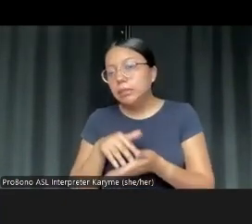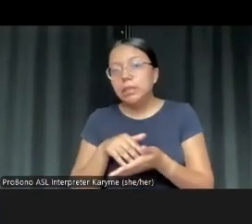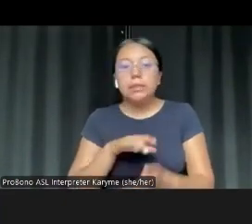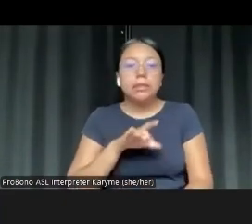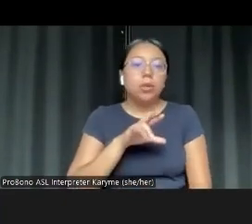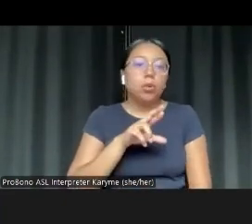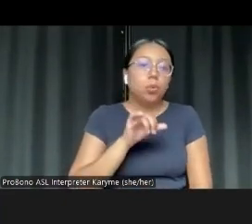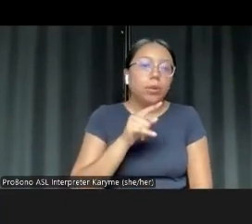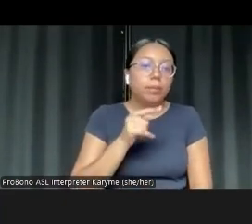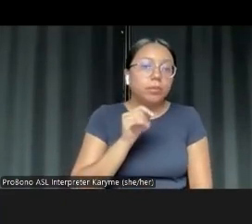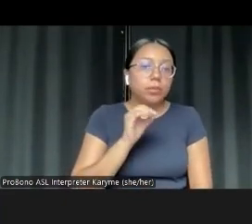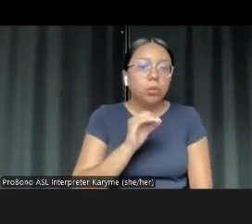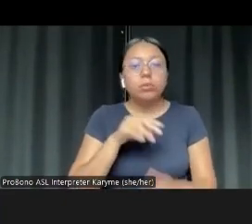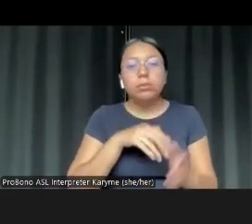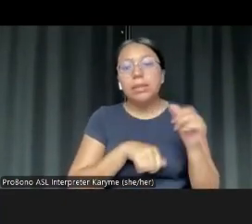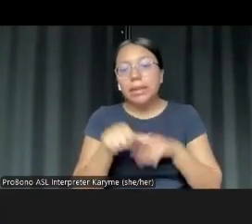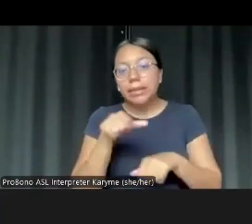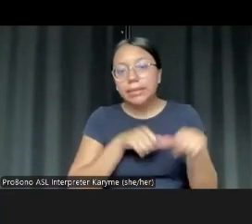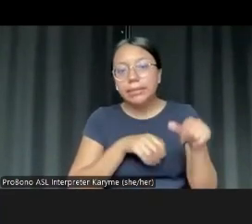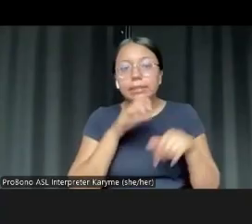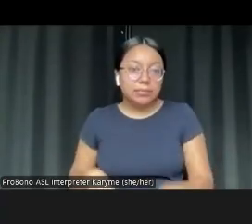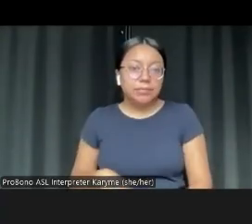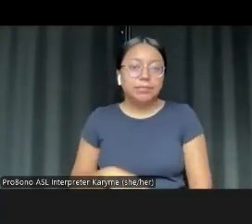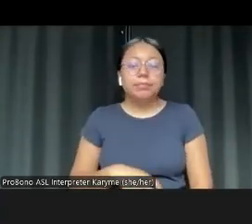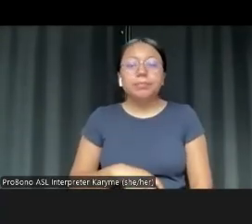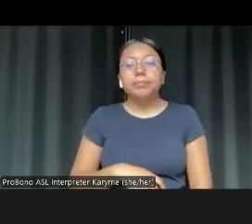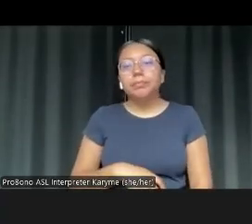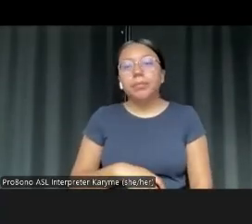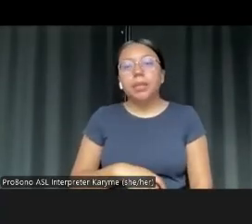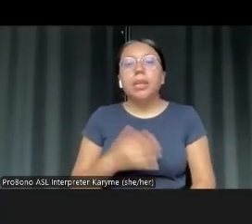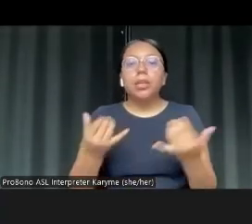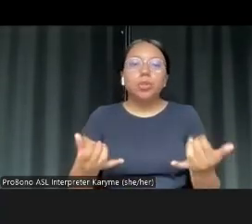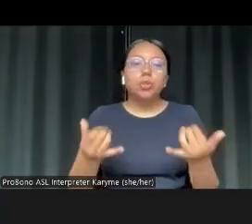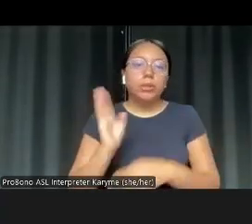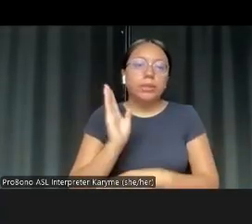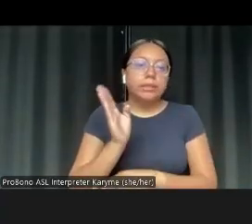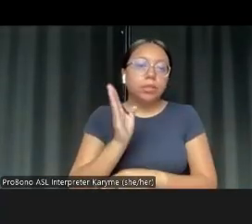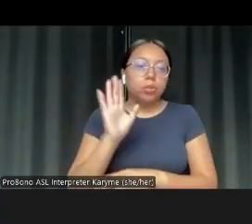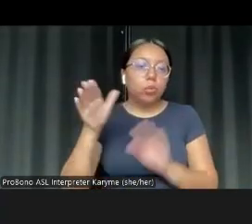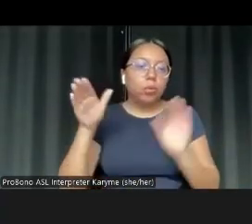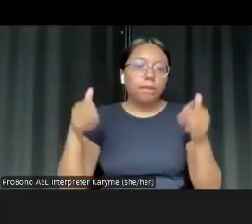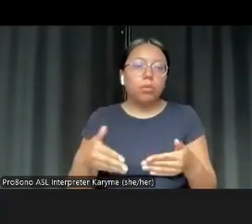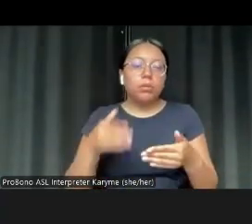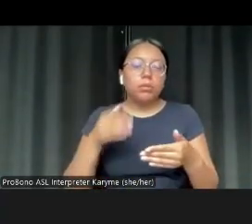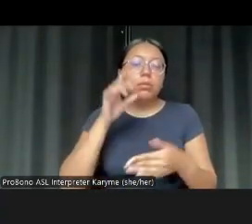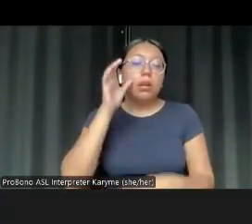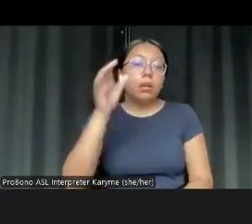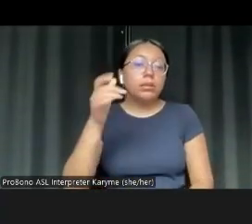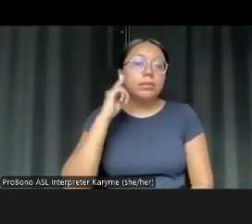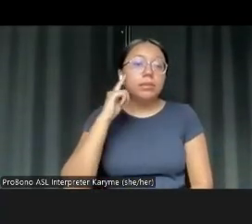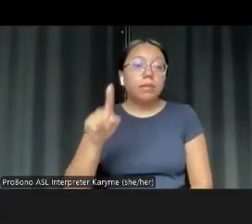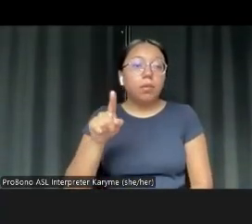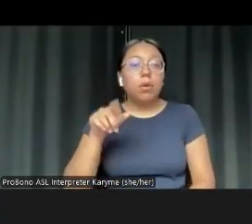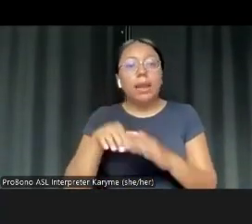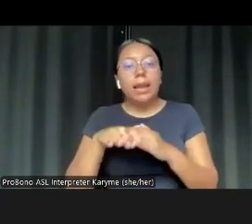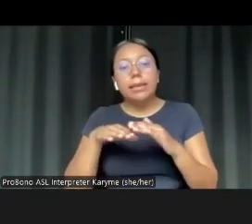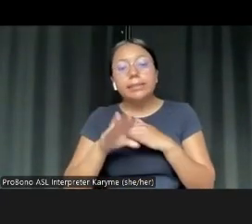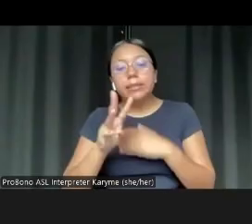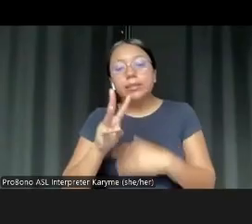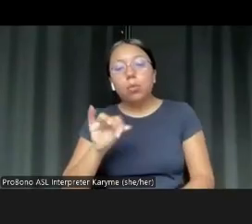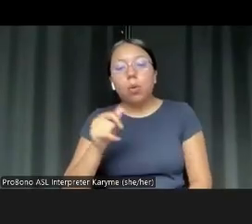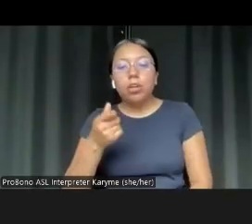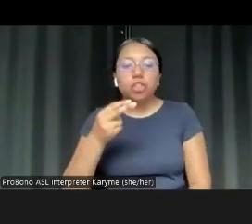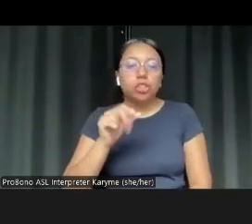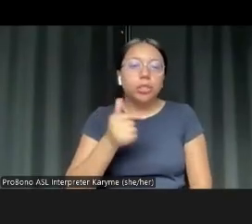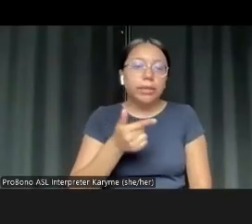disability justice activism. Today's lectures will focus on the concepts of access washing and access